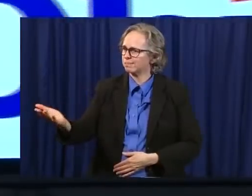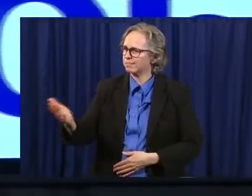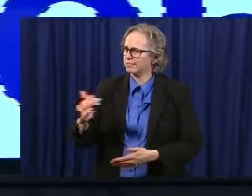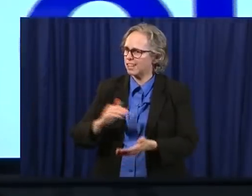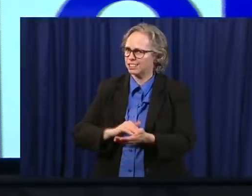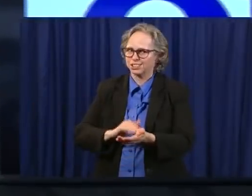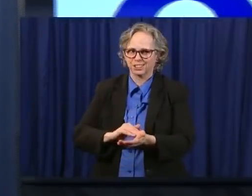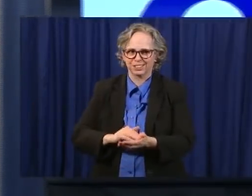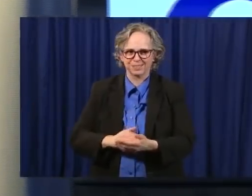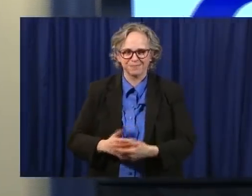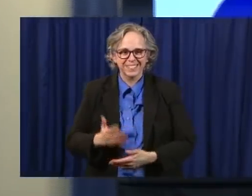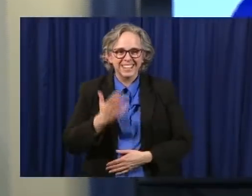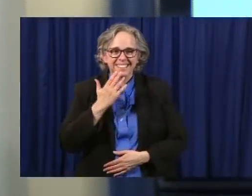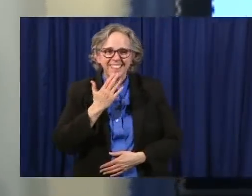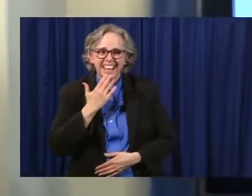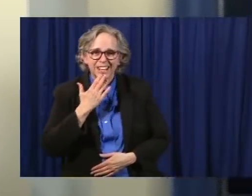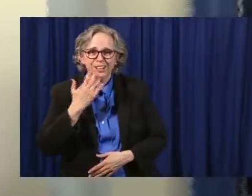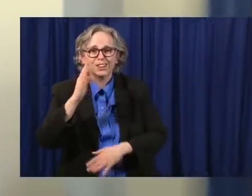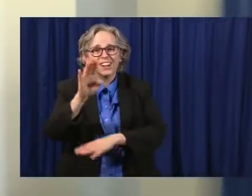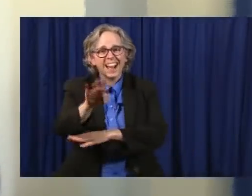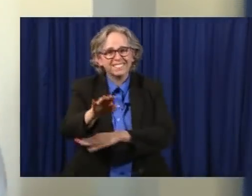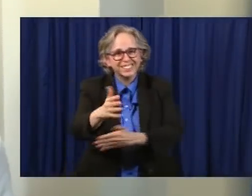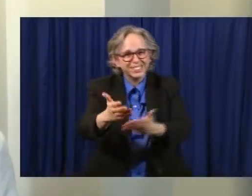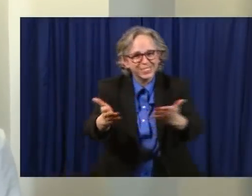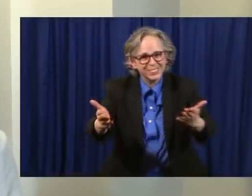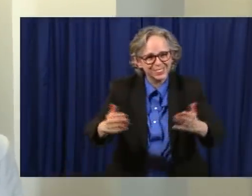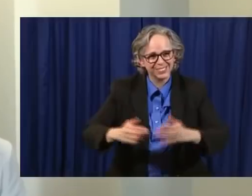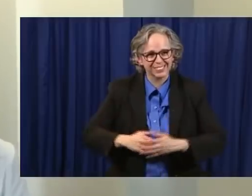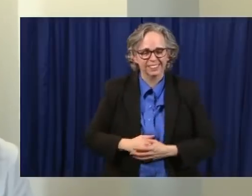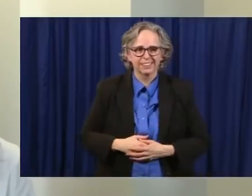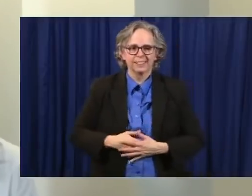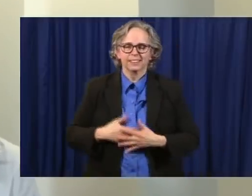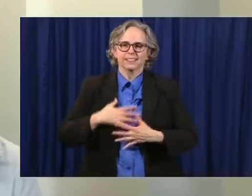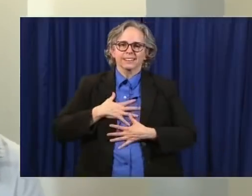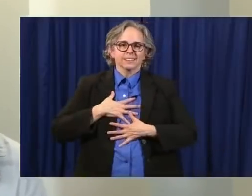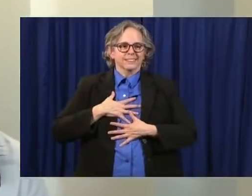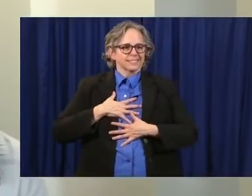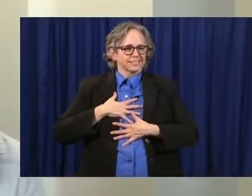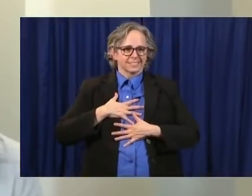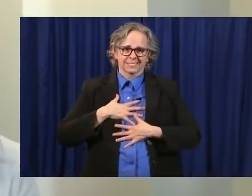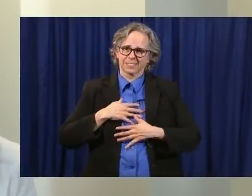Good afternoon, everyone. I just want to say